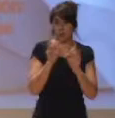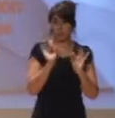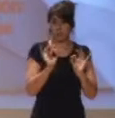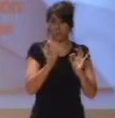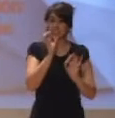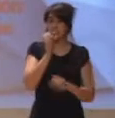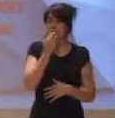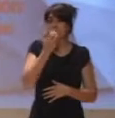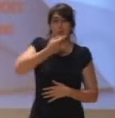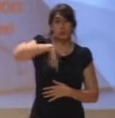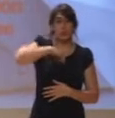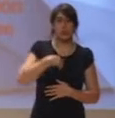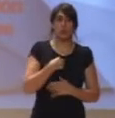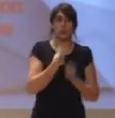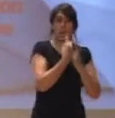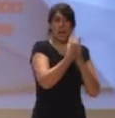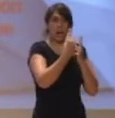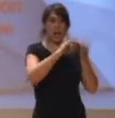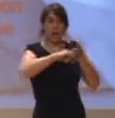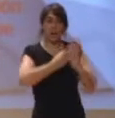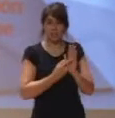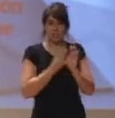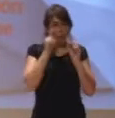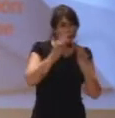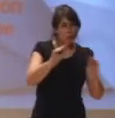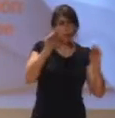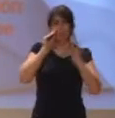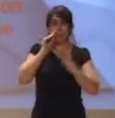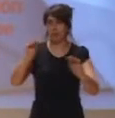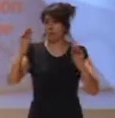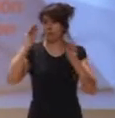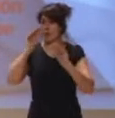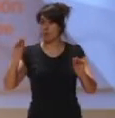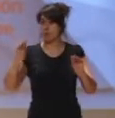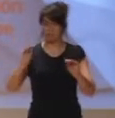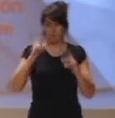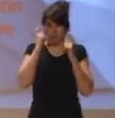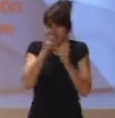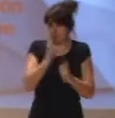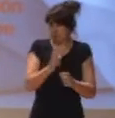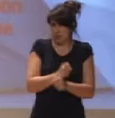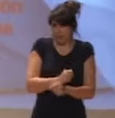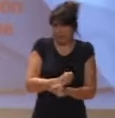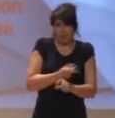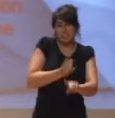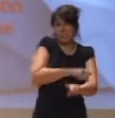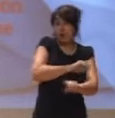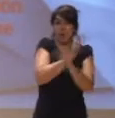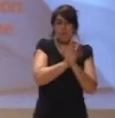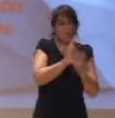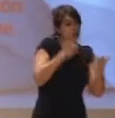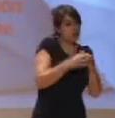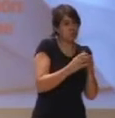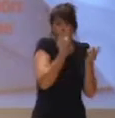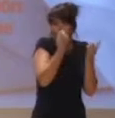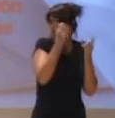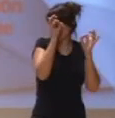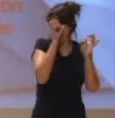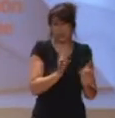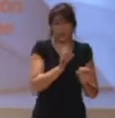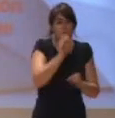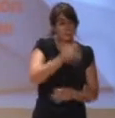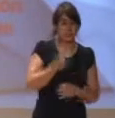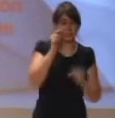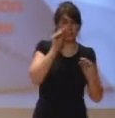any kind of training. That's the idea, because if you need to train for each technology, it would be a titanic effort and many people would be left